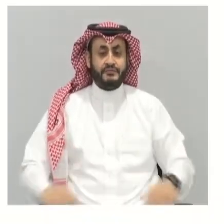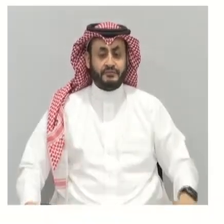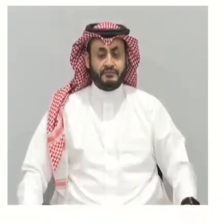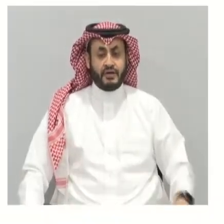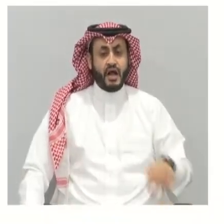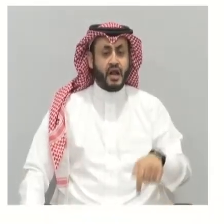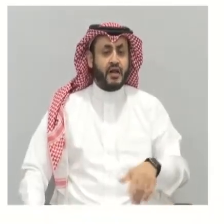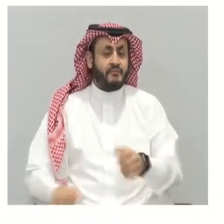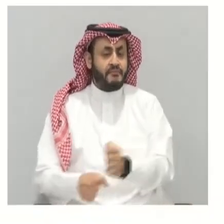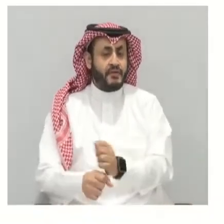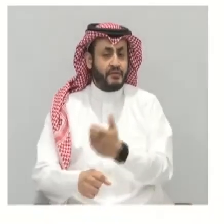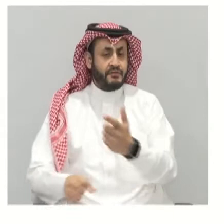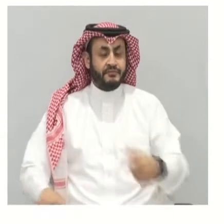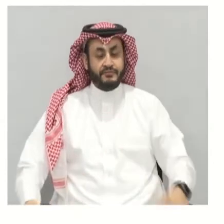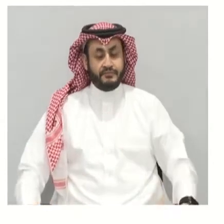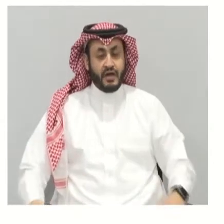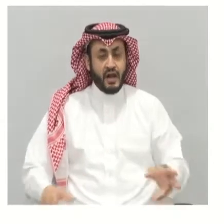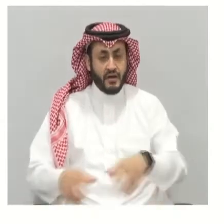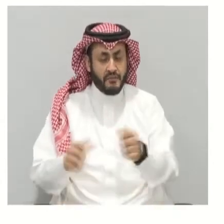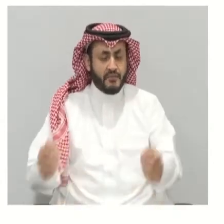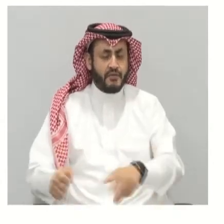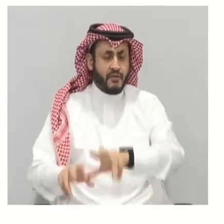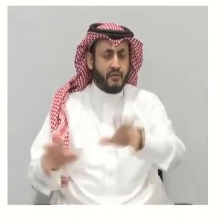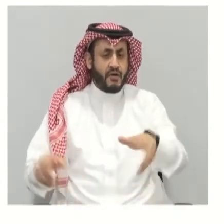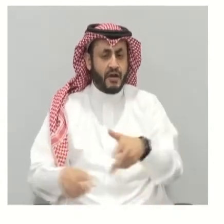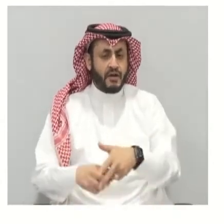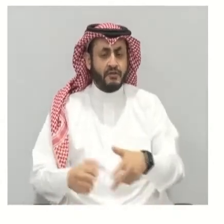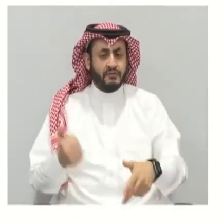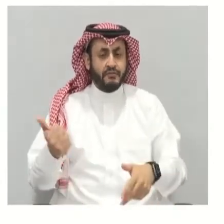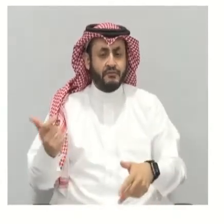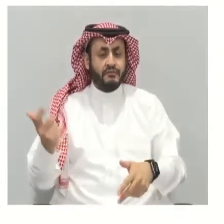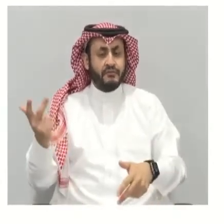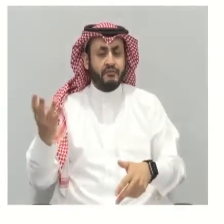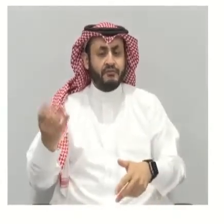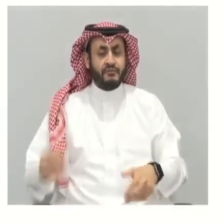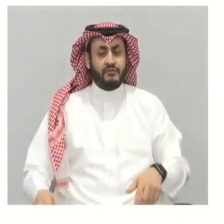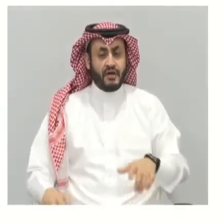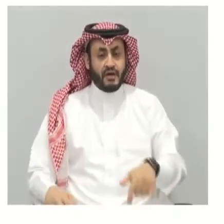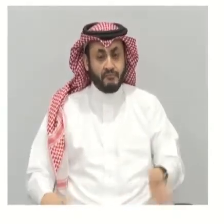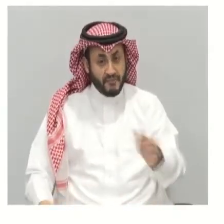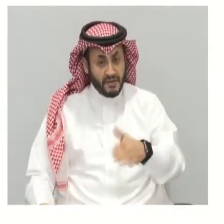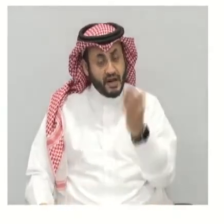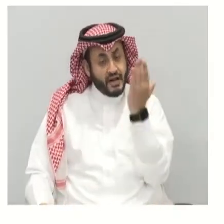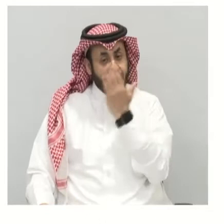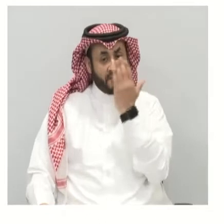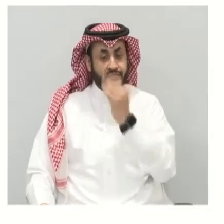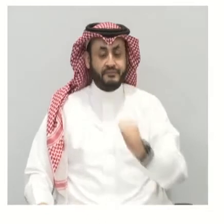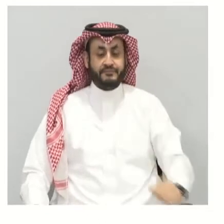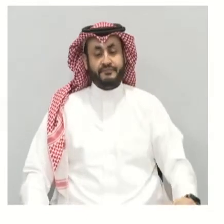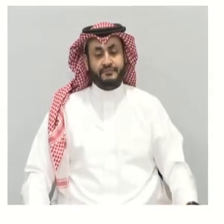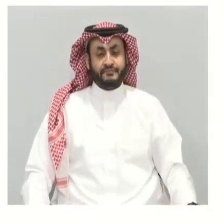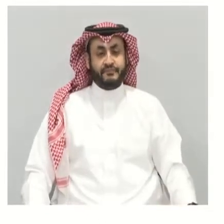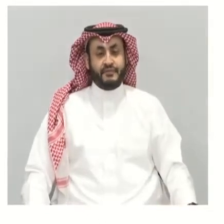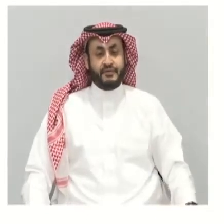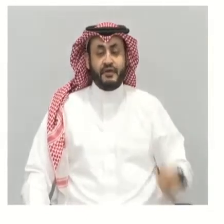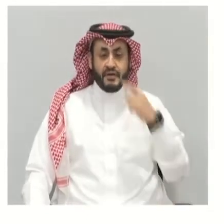lesson? So today's lesson is expansion. Today's part is going to be about reading. So before we start with the reading, let's take a